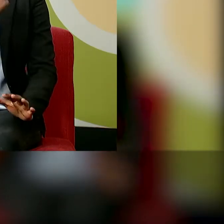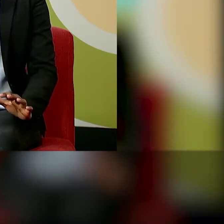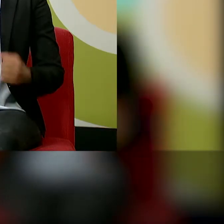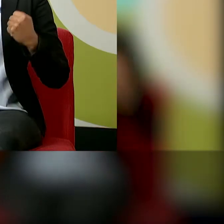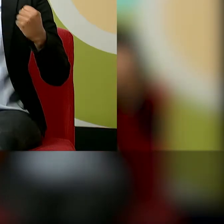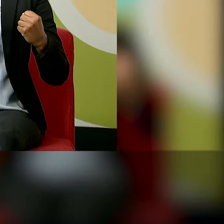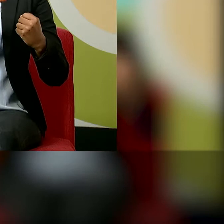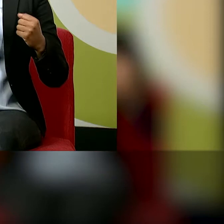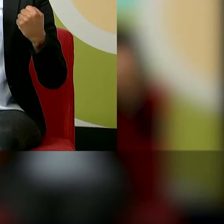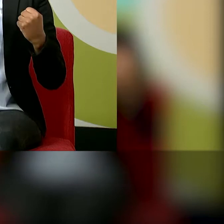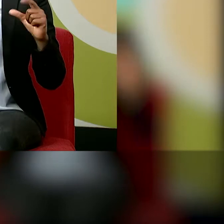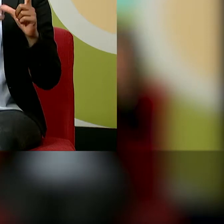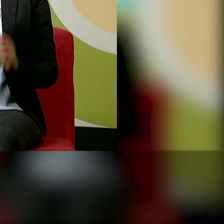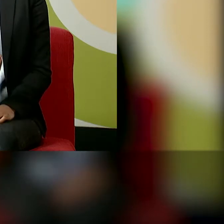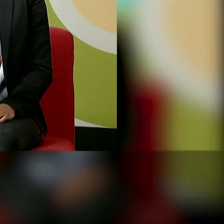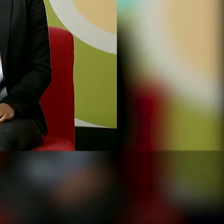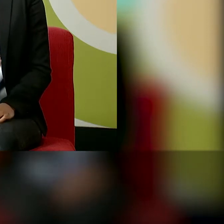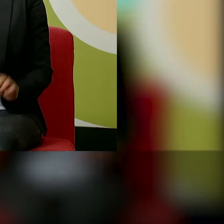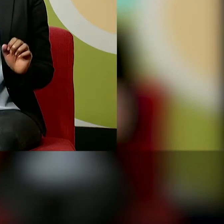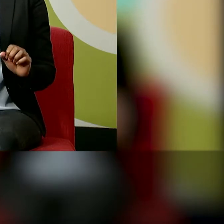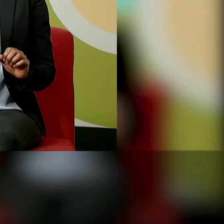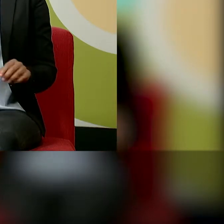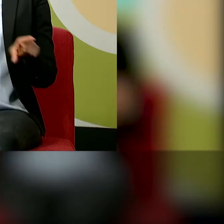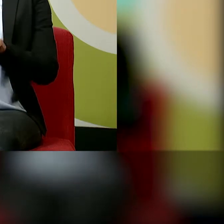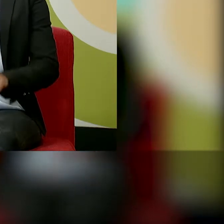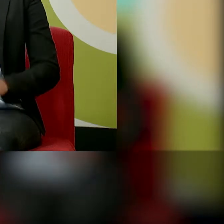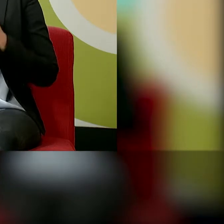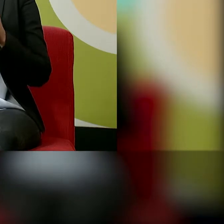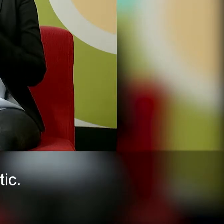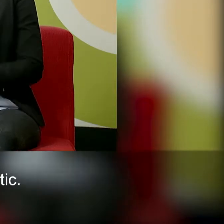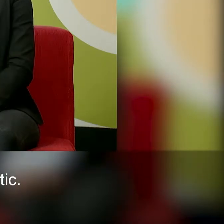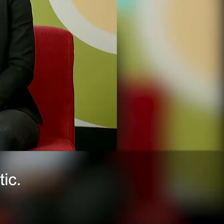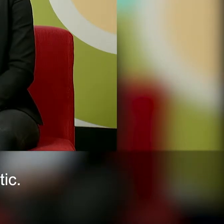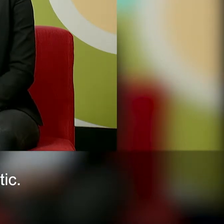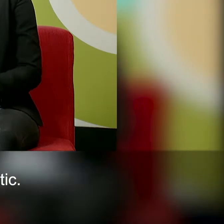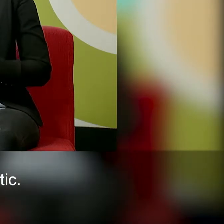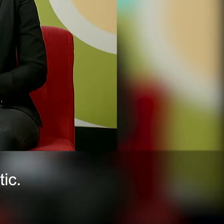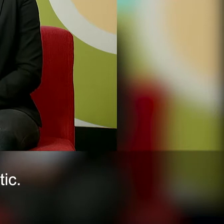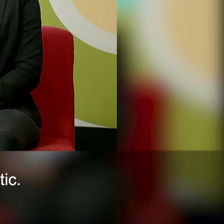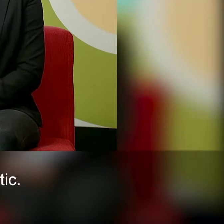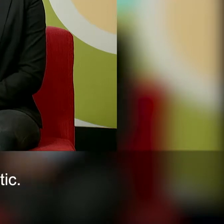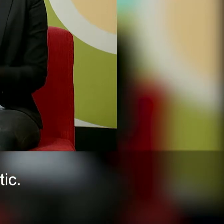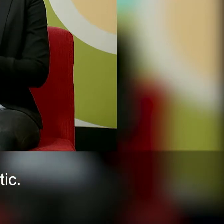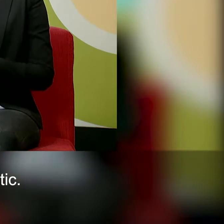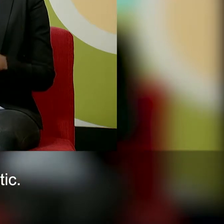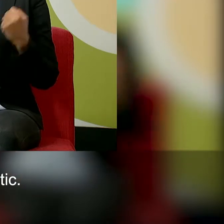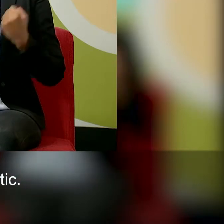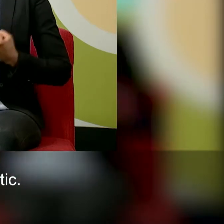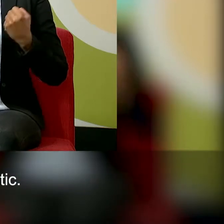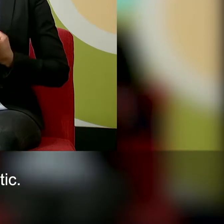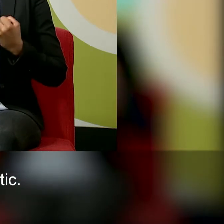o na le driver's license ona jwale, and of course nna le nna he ke na le driver's license yaka, and ka koloing yaka ho ba le dintho tse le